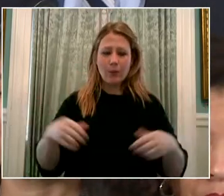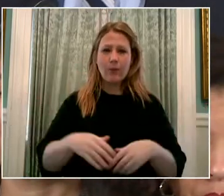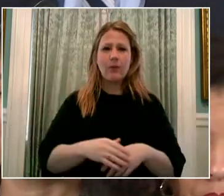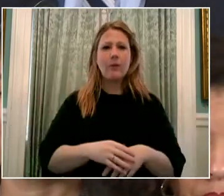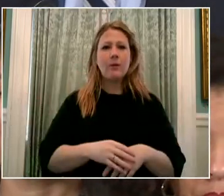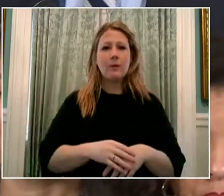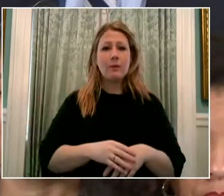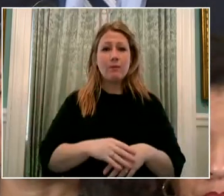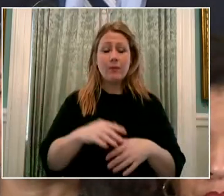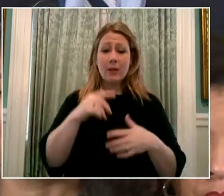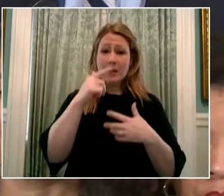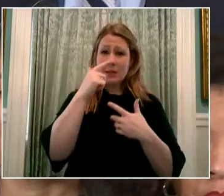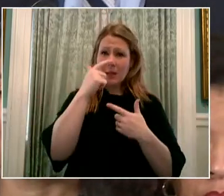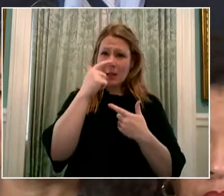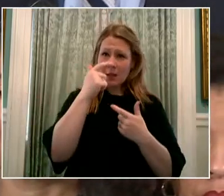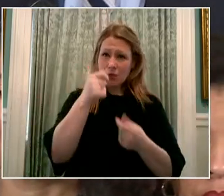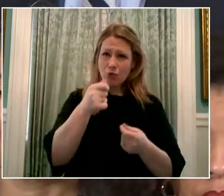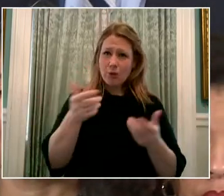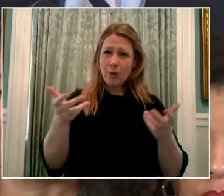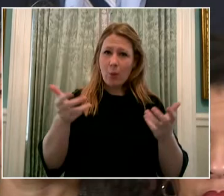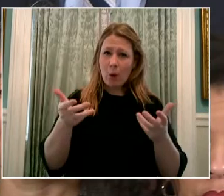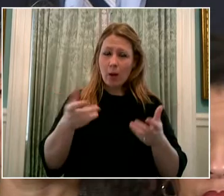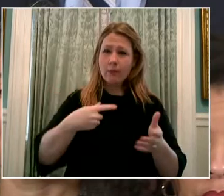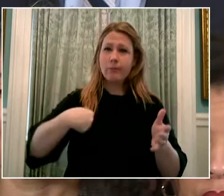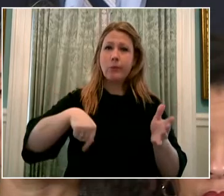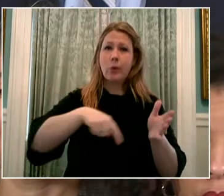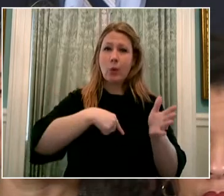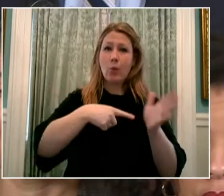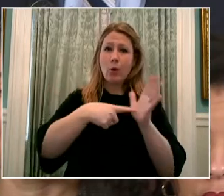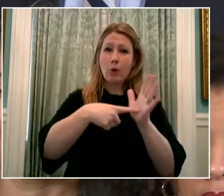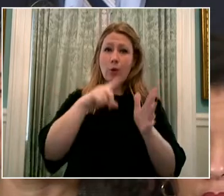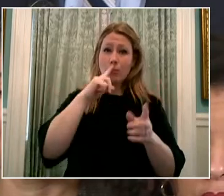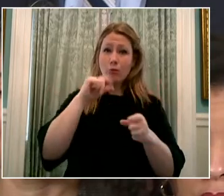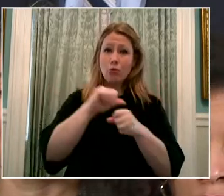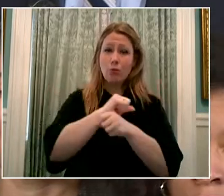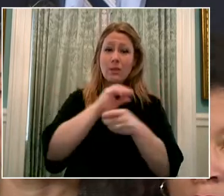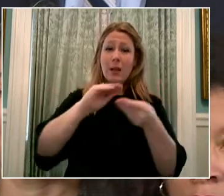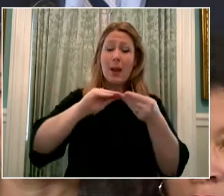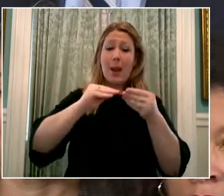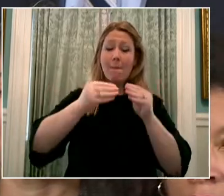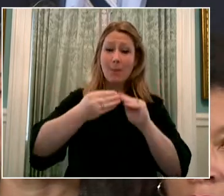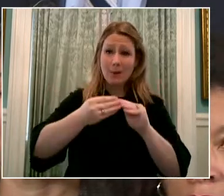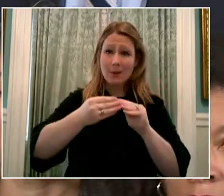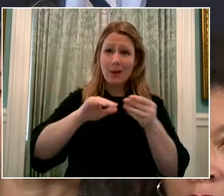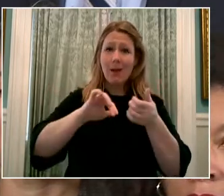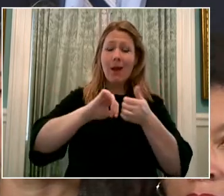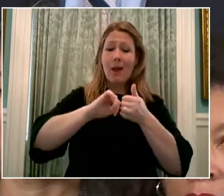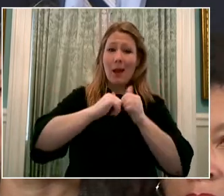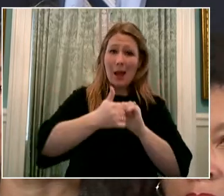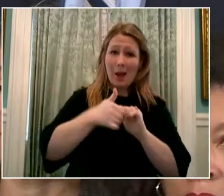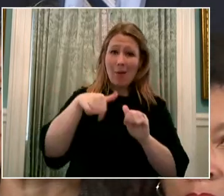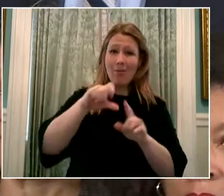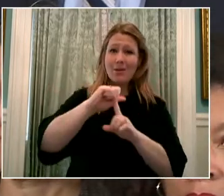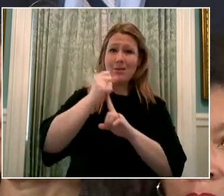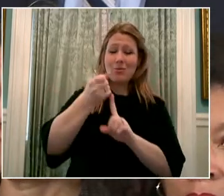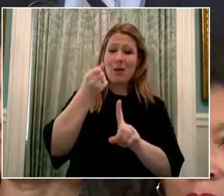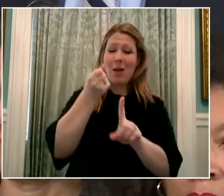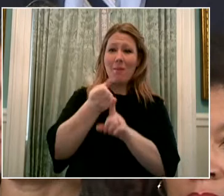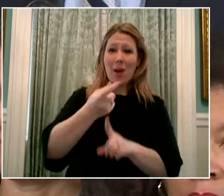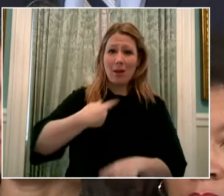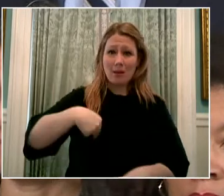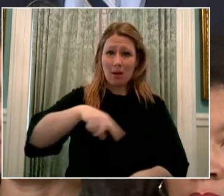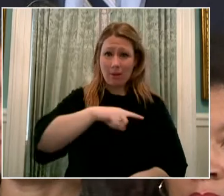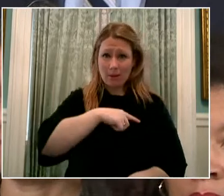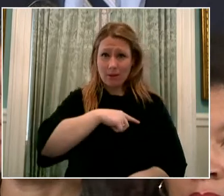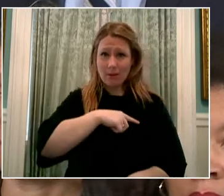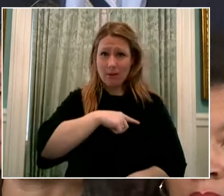real numbers that this impacts. And I said before, every service in the city is going to